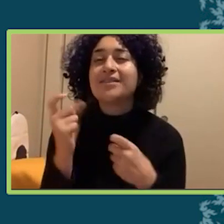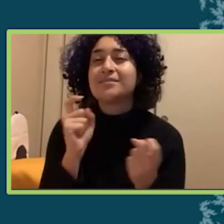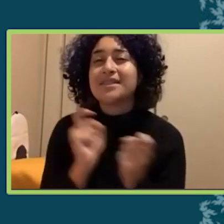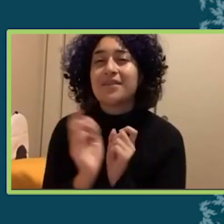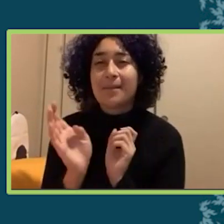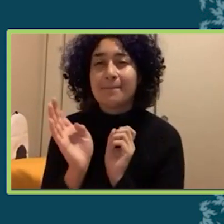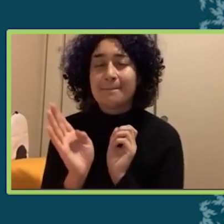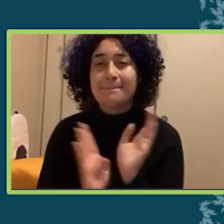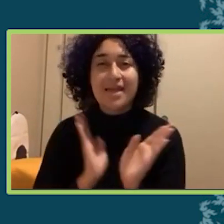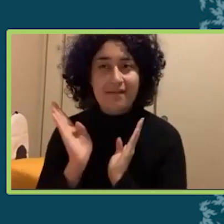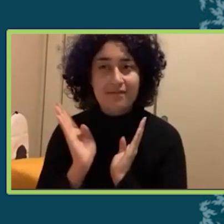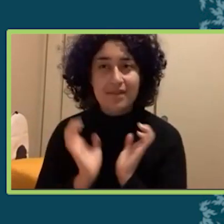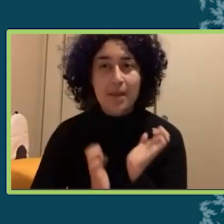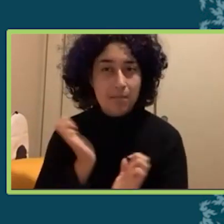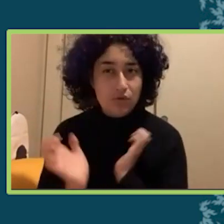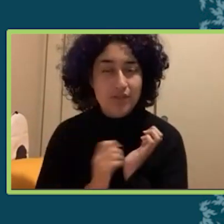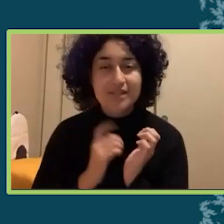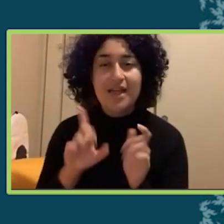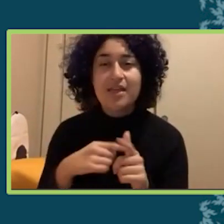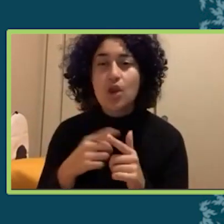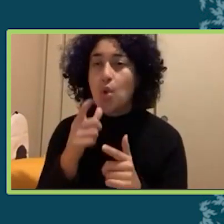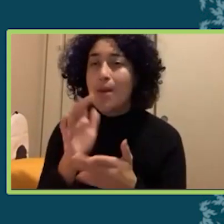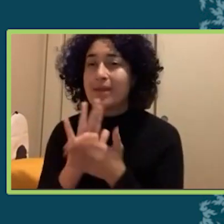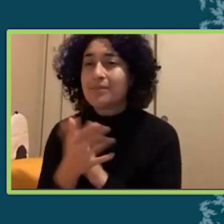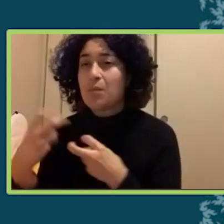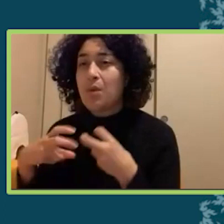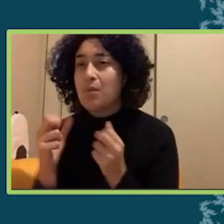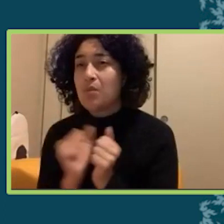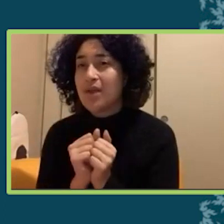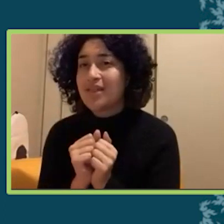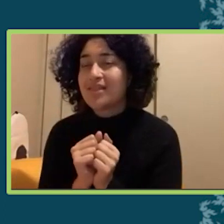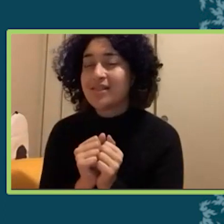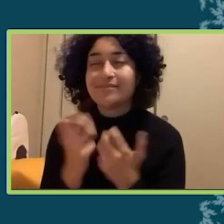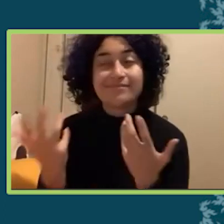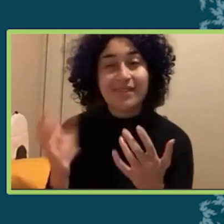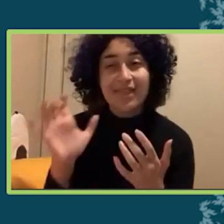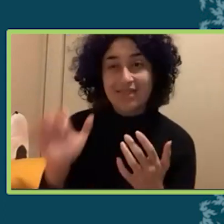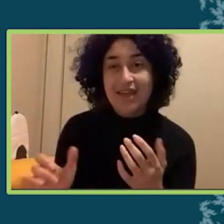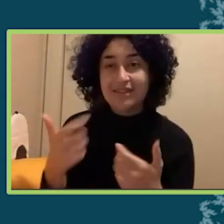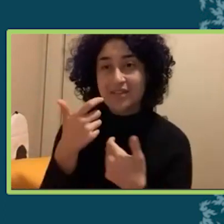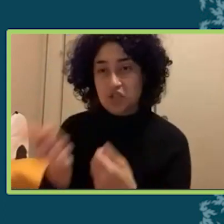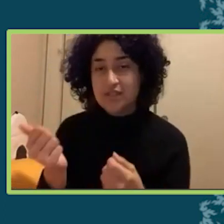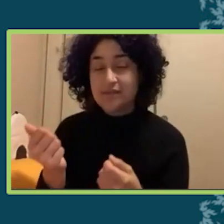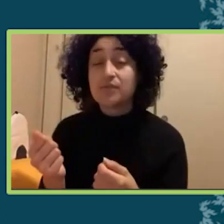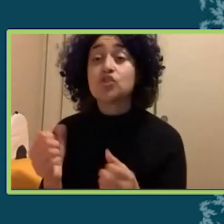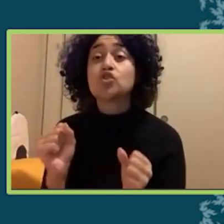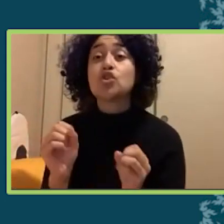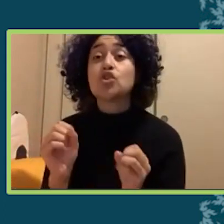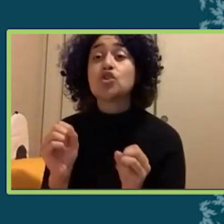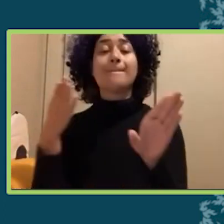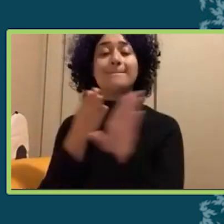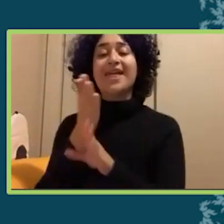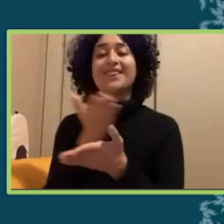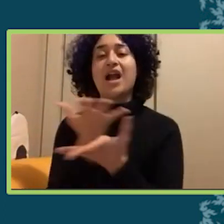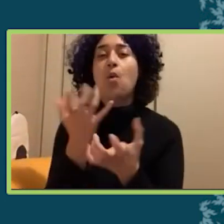becomes a problem with is also potentially at play here. And so the main thing I want you to walk away